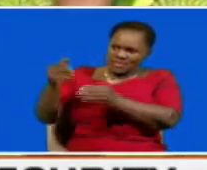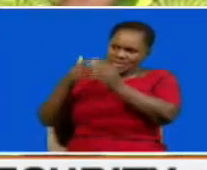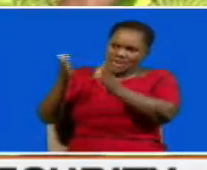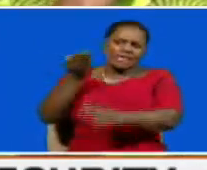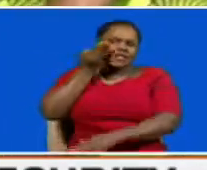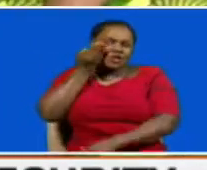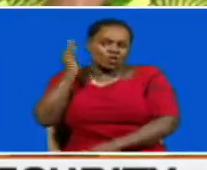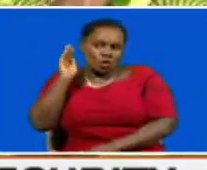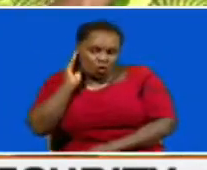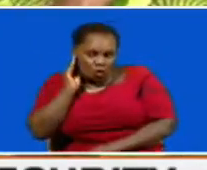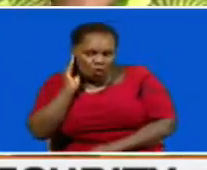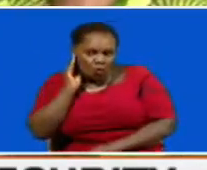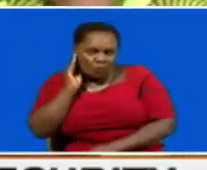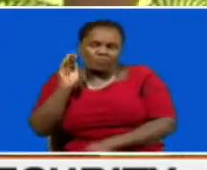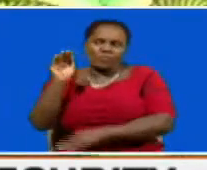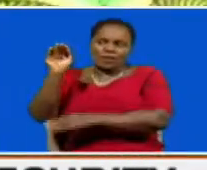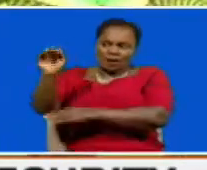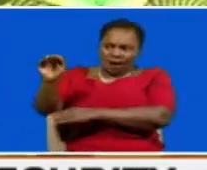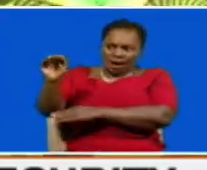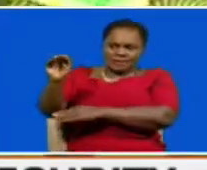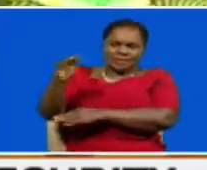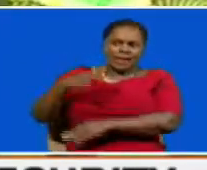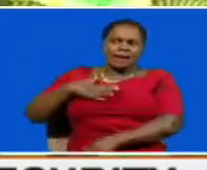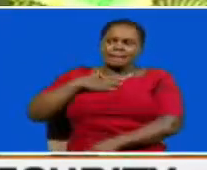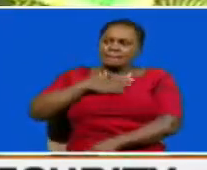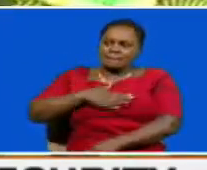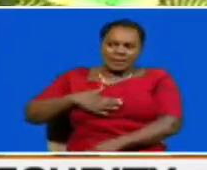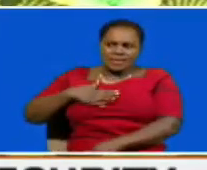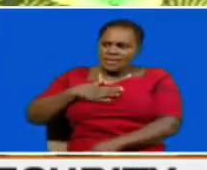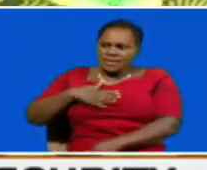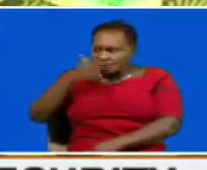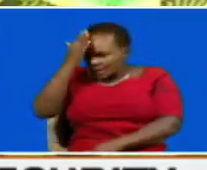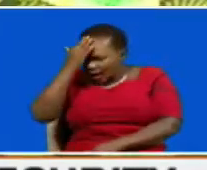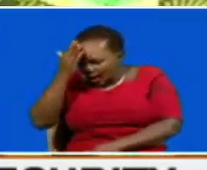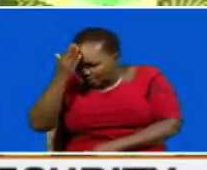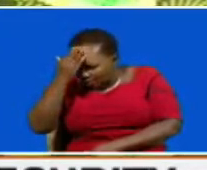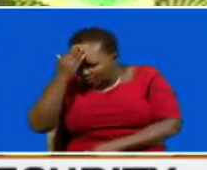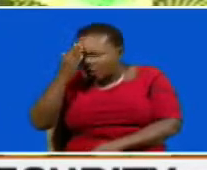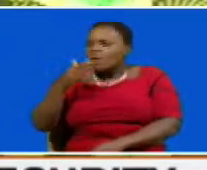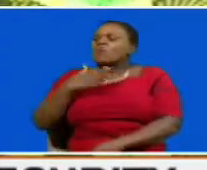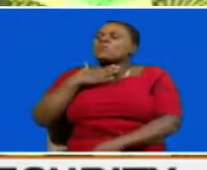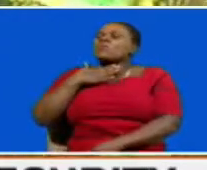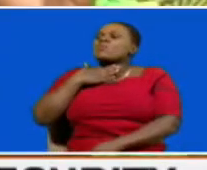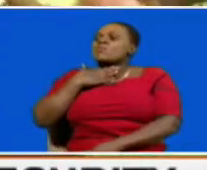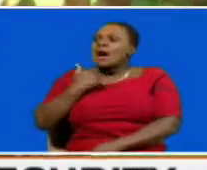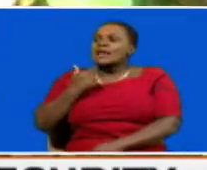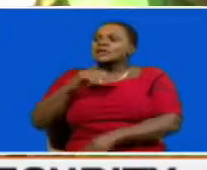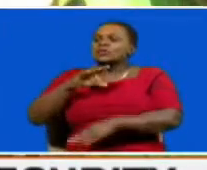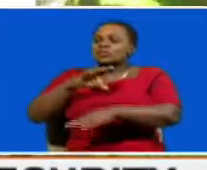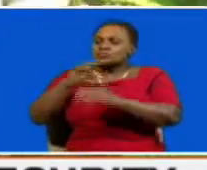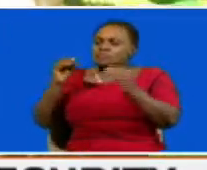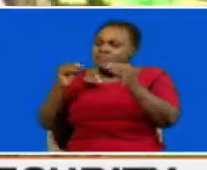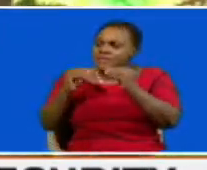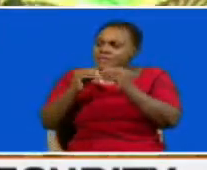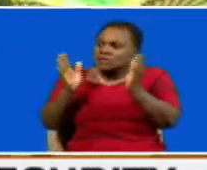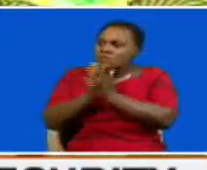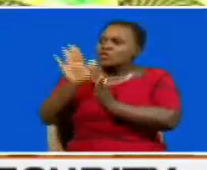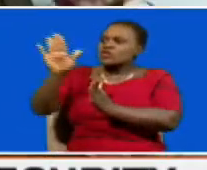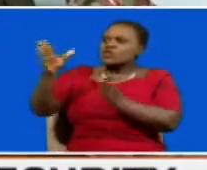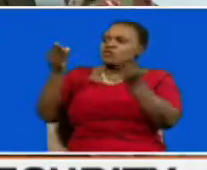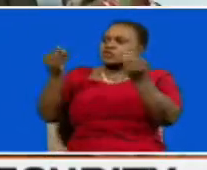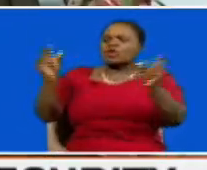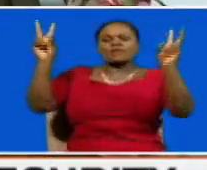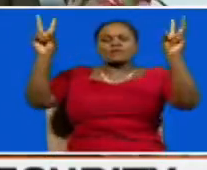Isiolo. Tunataka kuwaomba kwa njia ya ukarimu. Kwamba tunataka kutafuta kikao na nyinyi to resolve